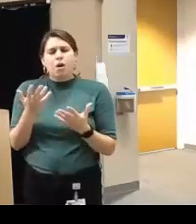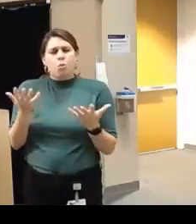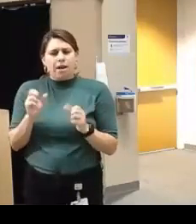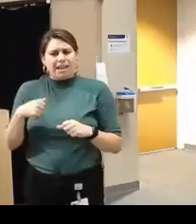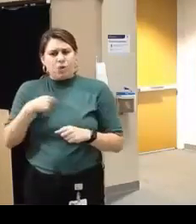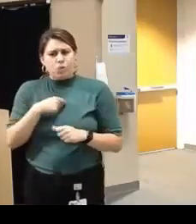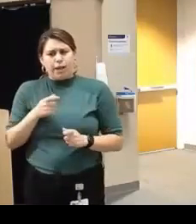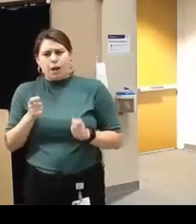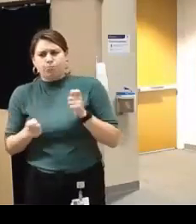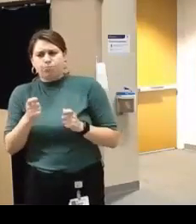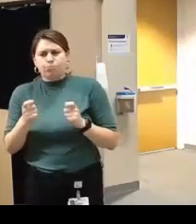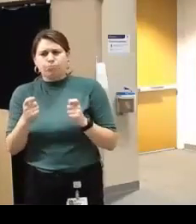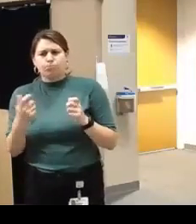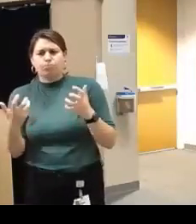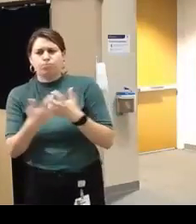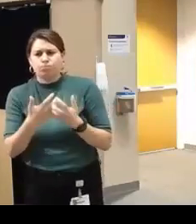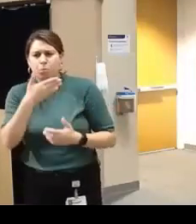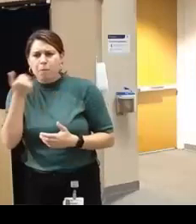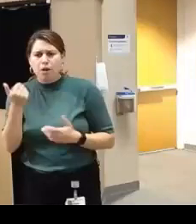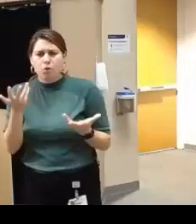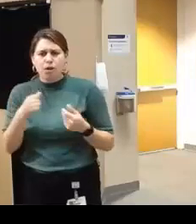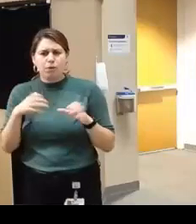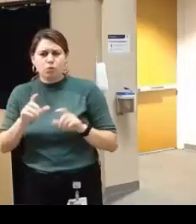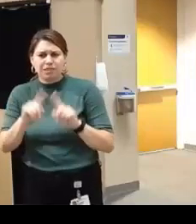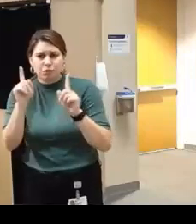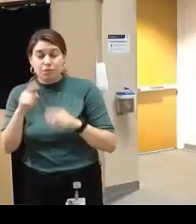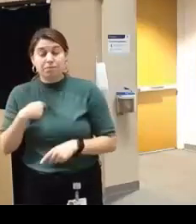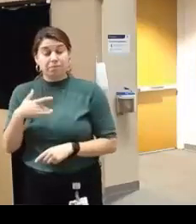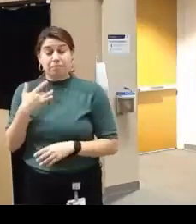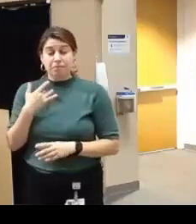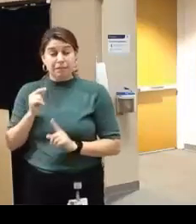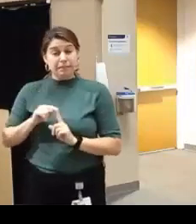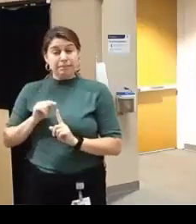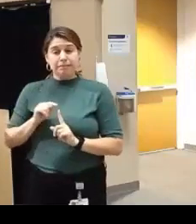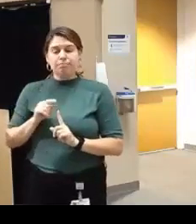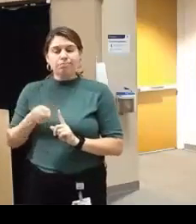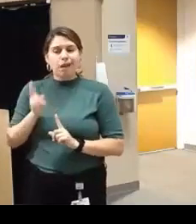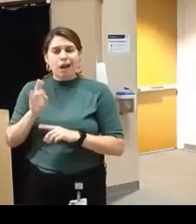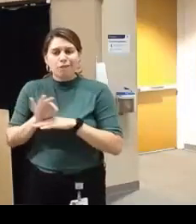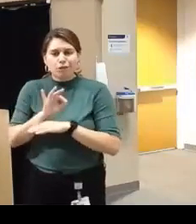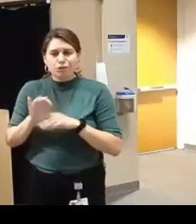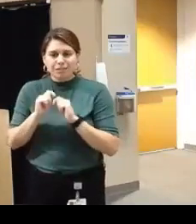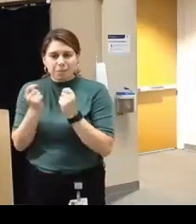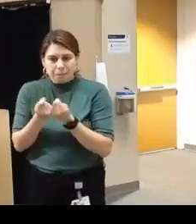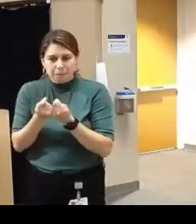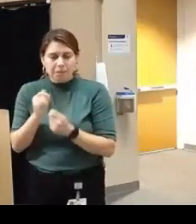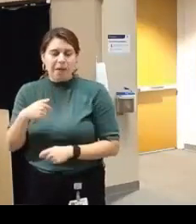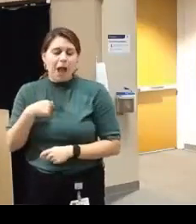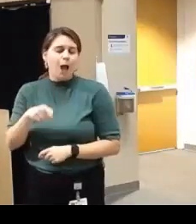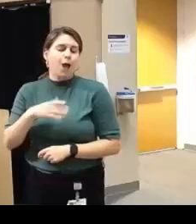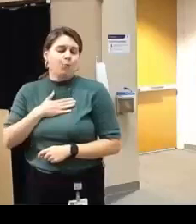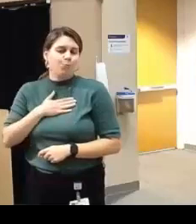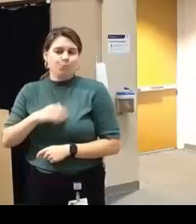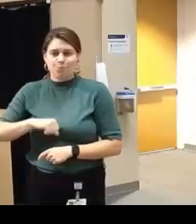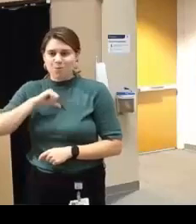do differently. And it occurred to me the thing that's most important is having a high functioning team. And that's something that I feel really proud of. I see a